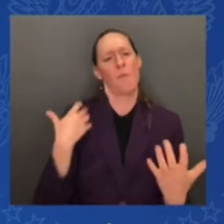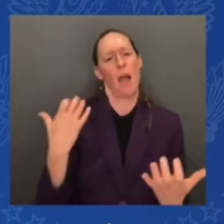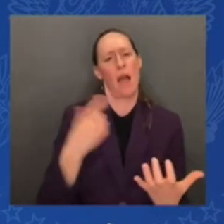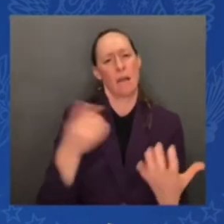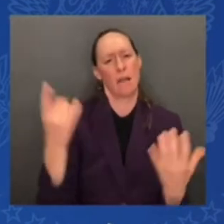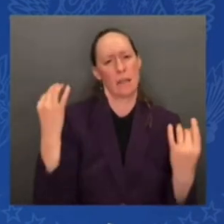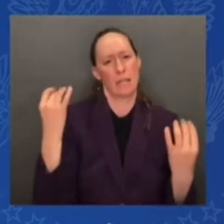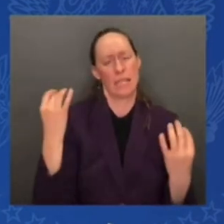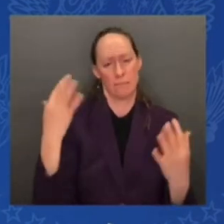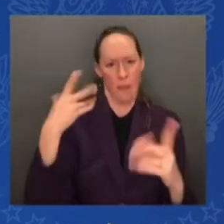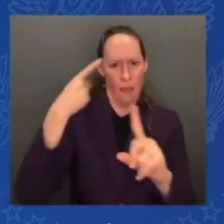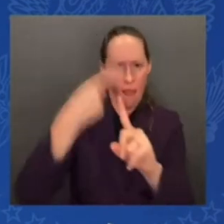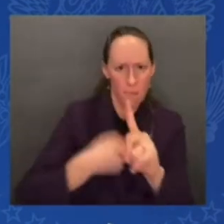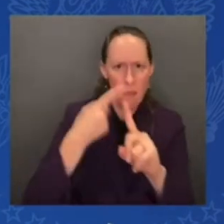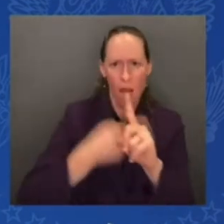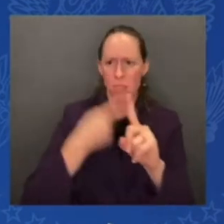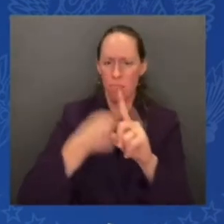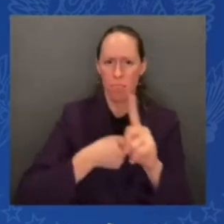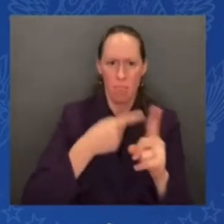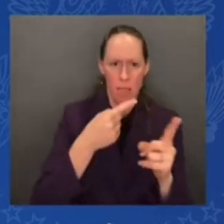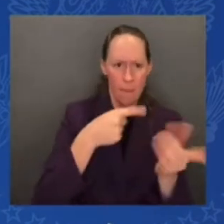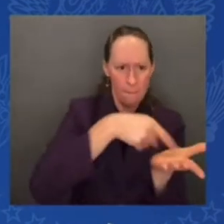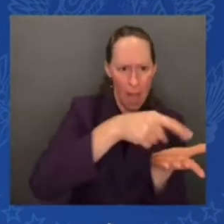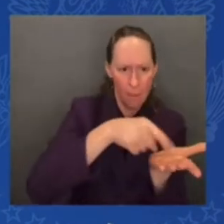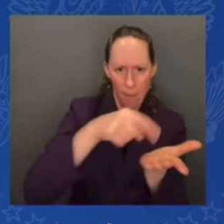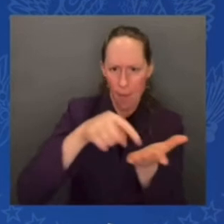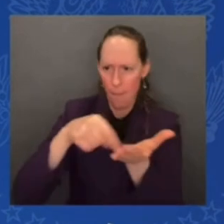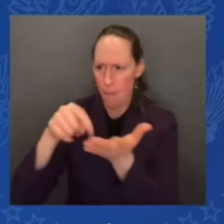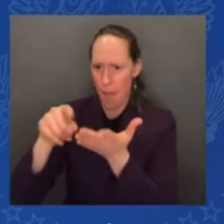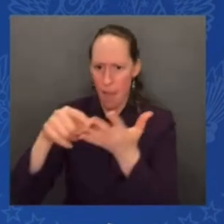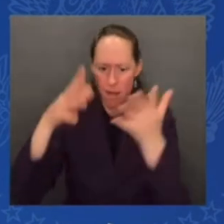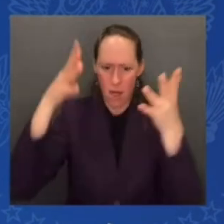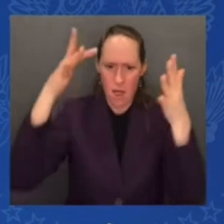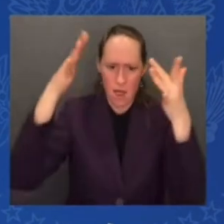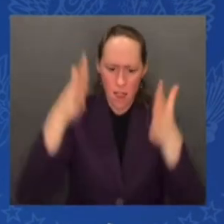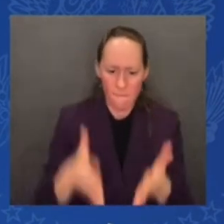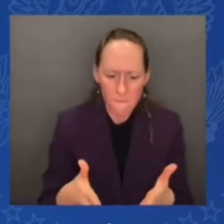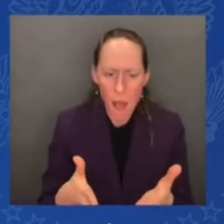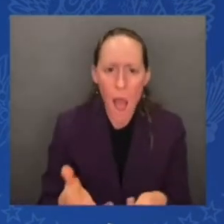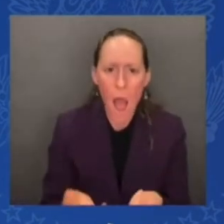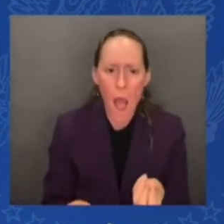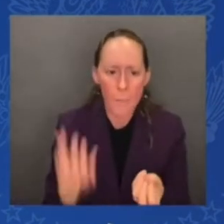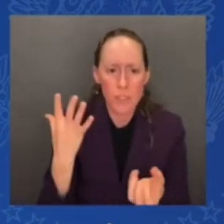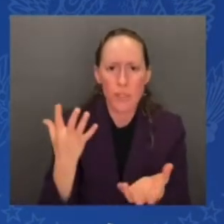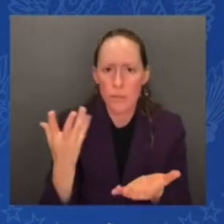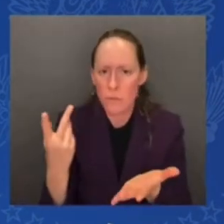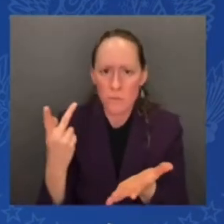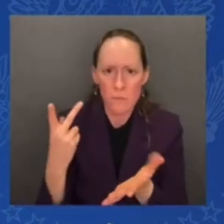little bit of breathing room. Well, folks, that's part of the American dream.